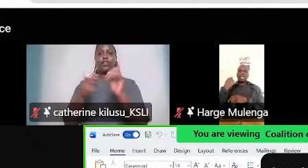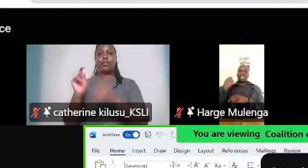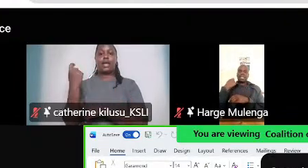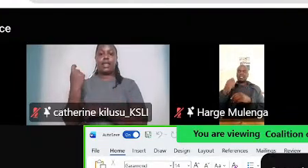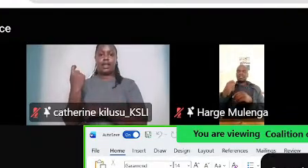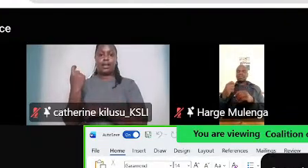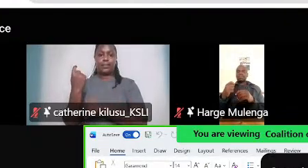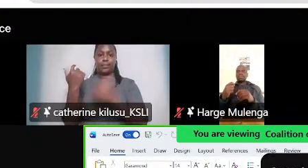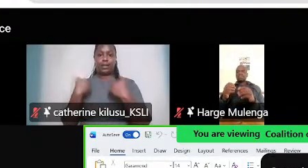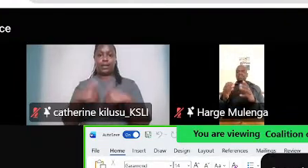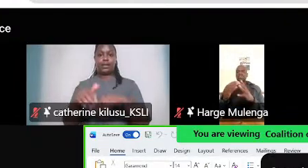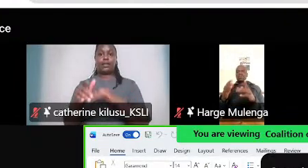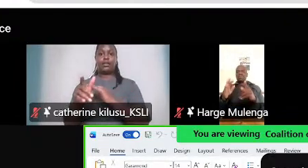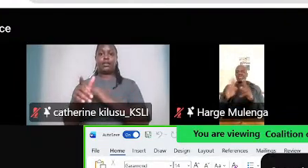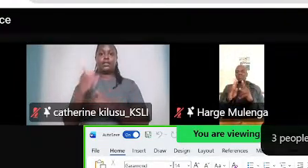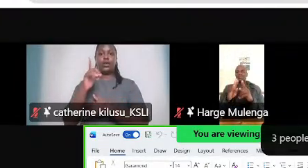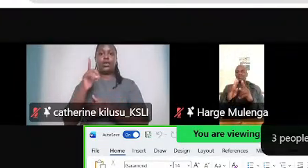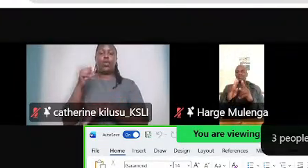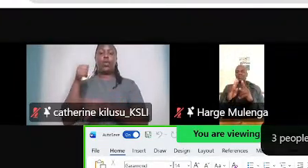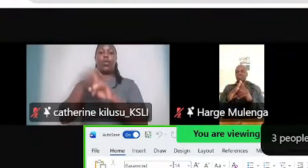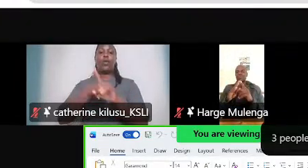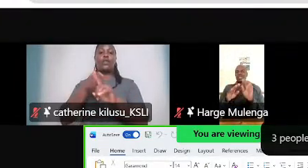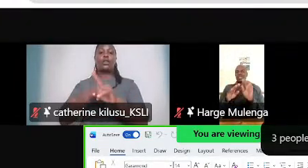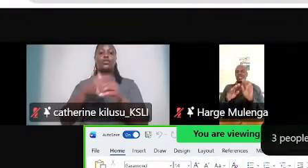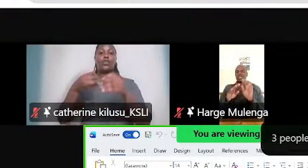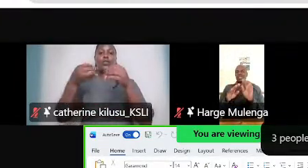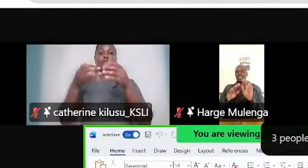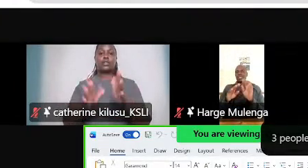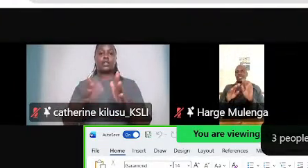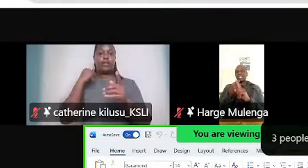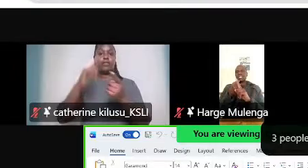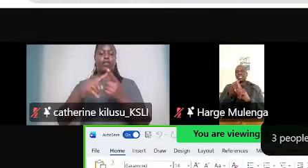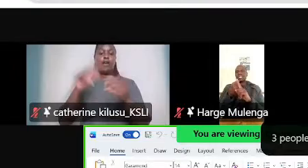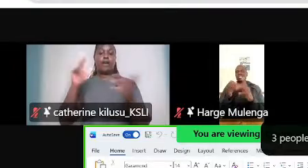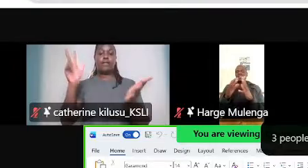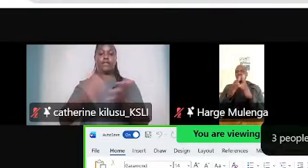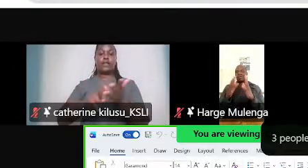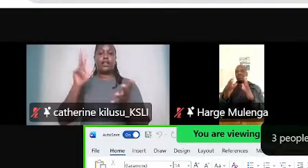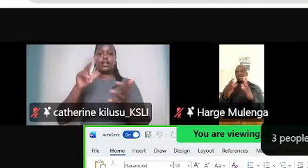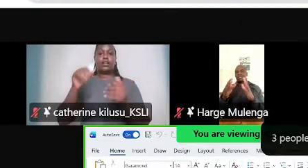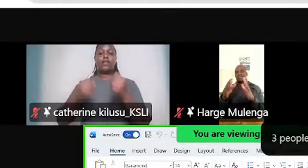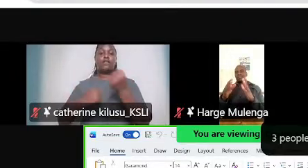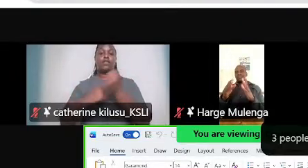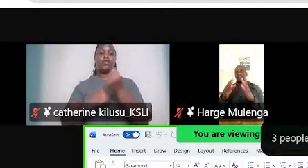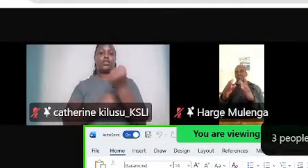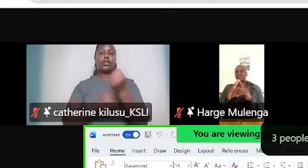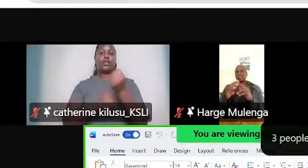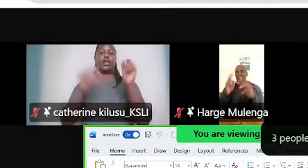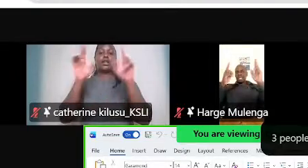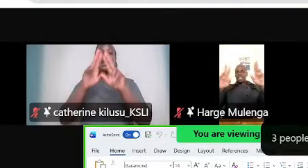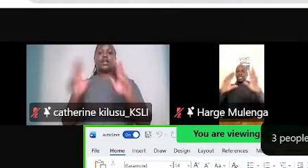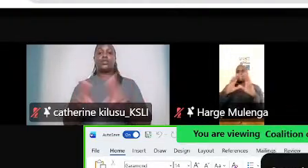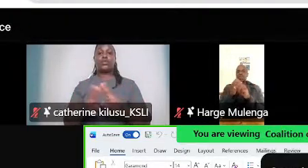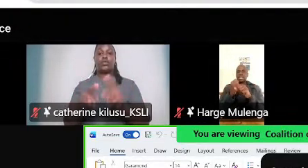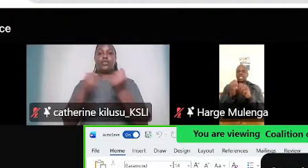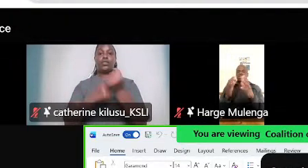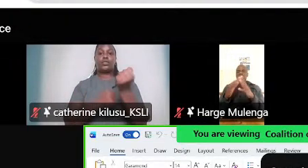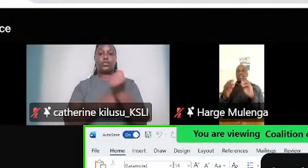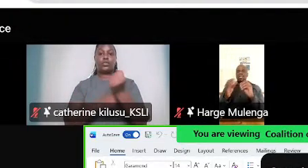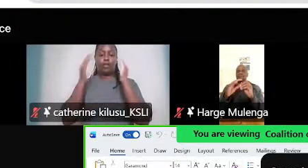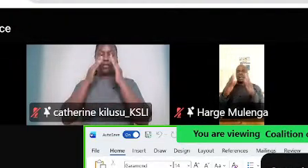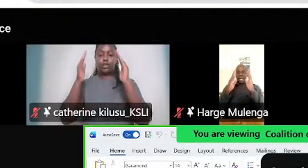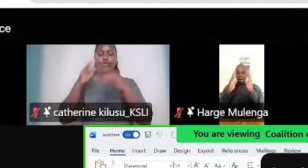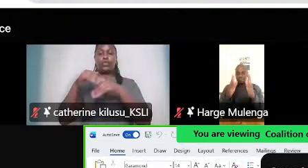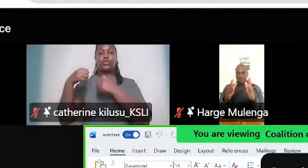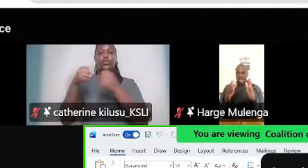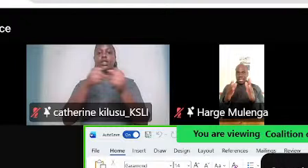legal advocacy officer for Validity Foundation, which is an international organization that focuses on strategic litigation